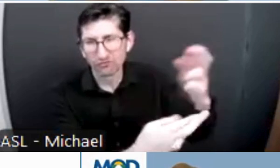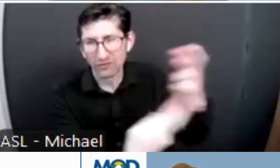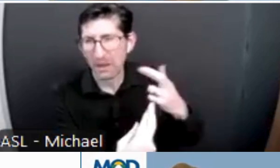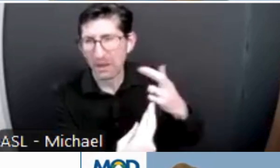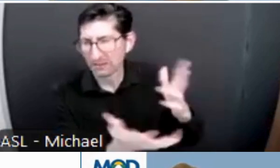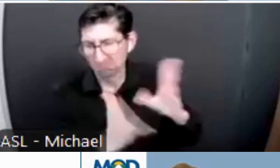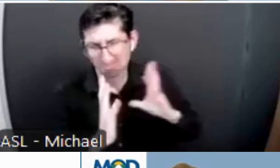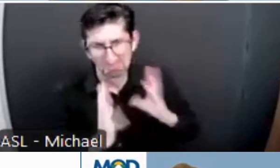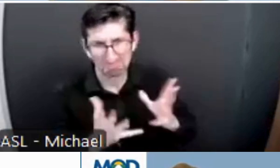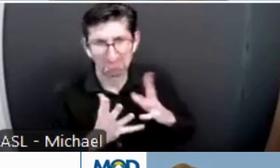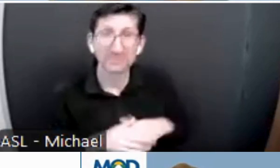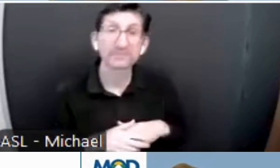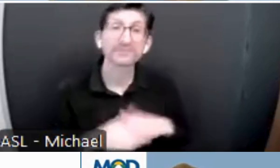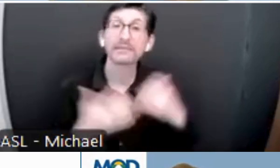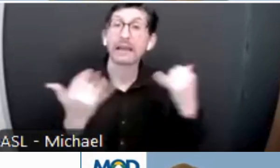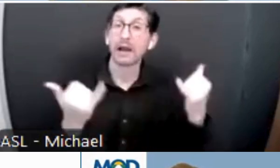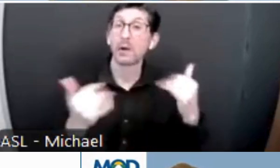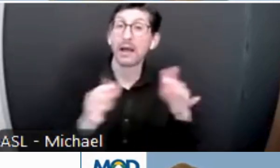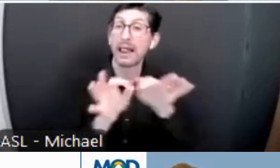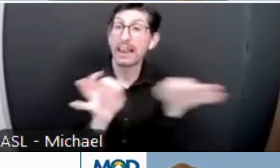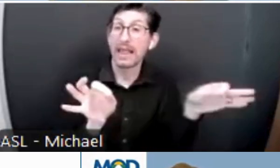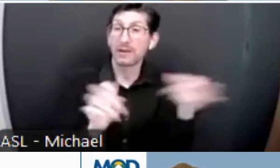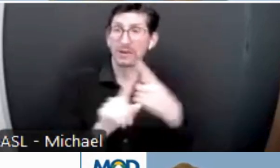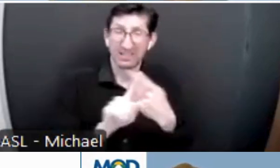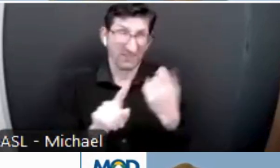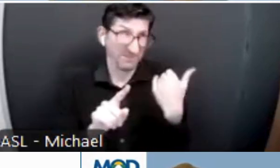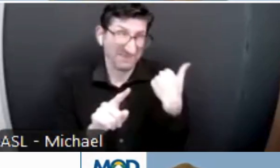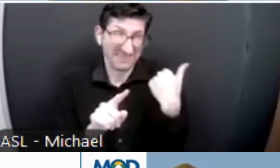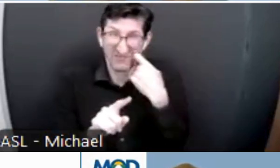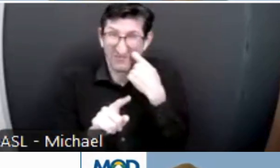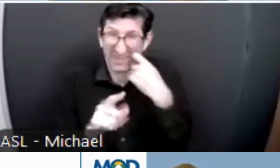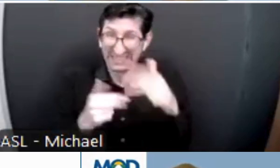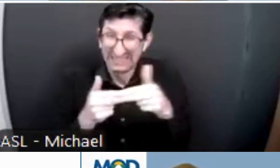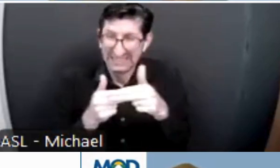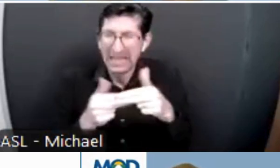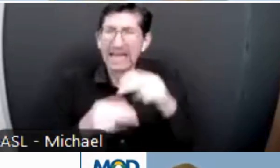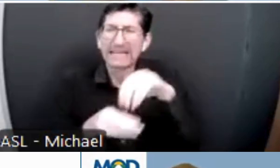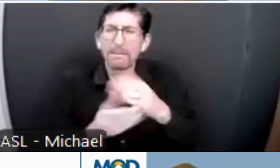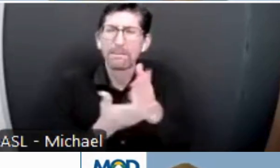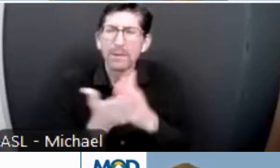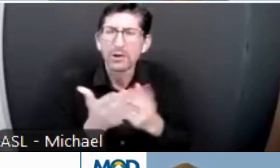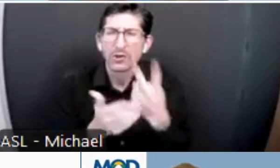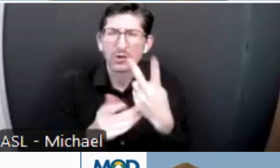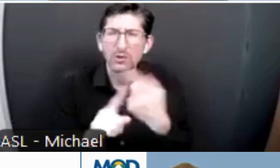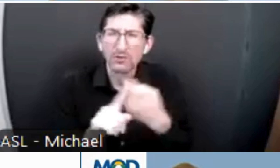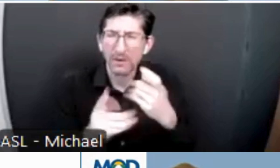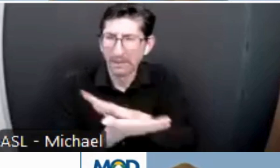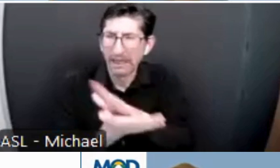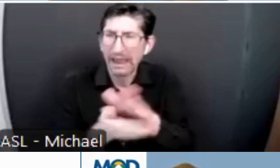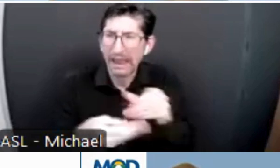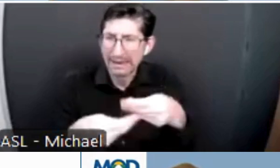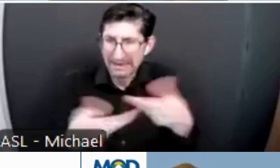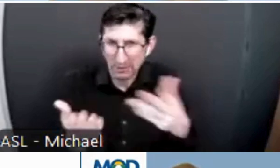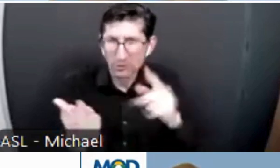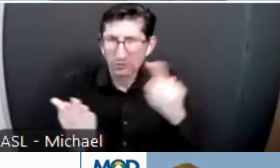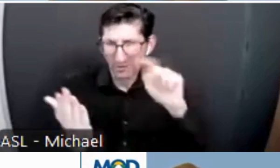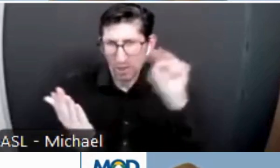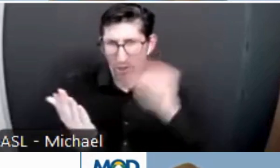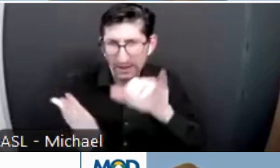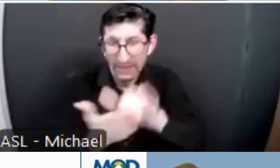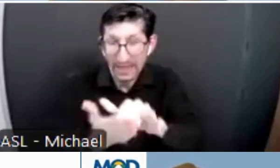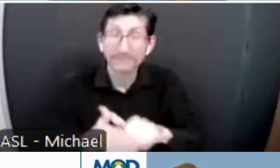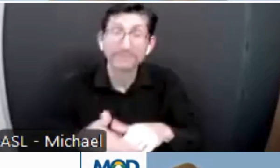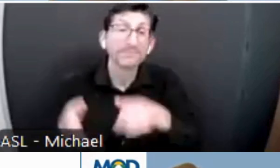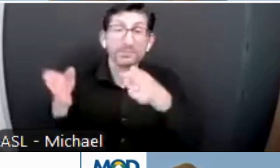The list of suggested language from the last slide is in part 2 of your handout if you want to refer to it. So here we have Jane, who has drafted